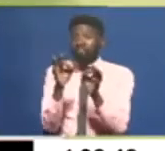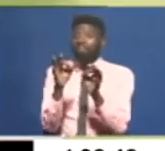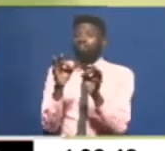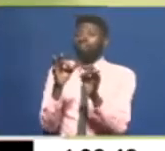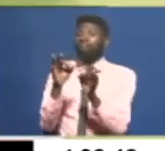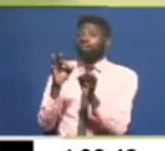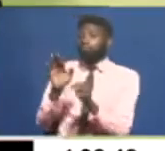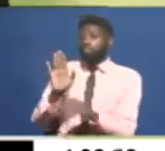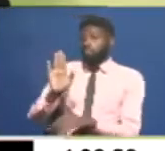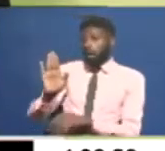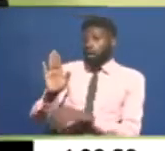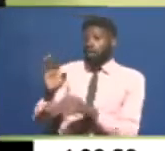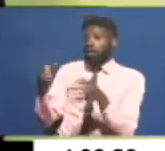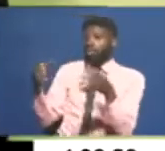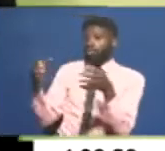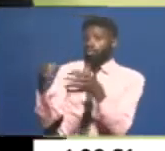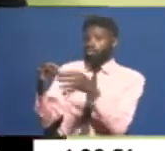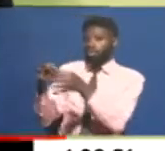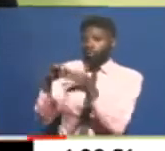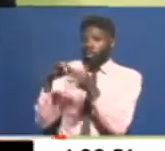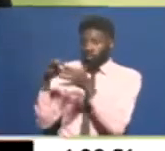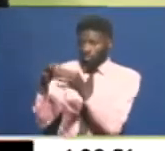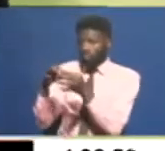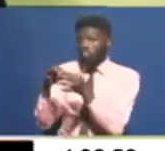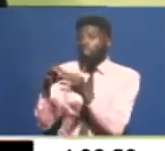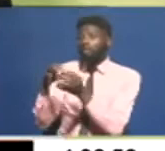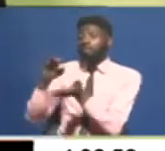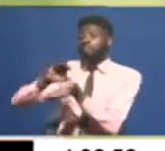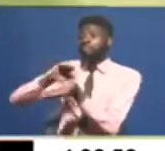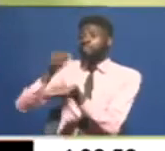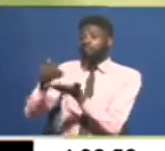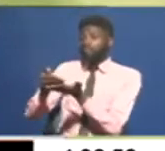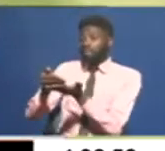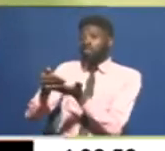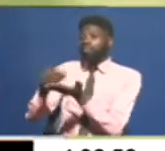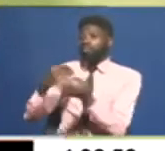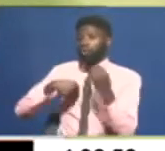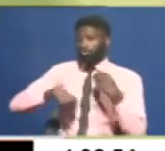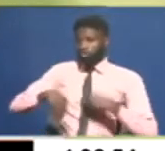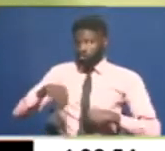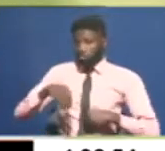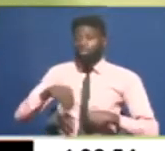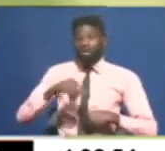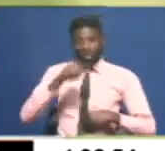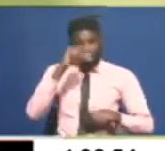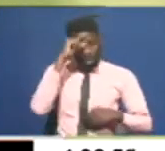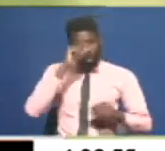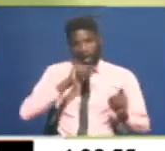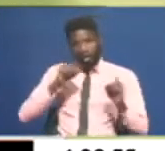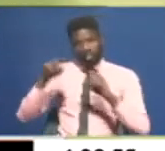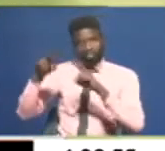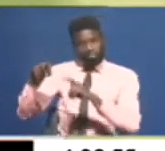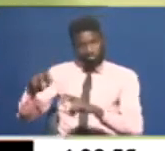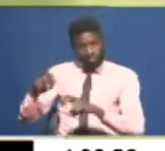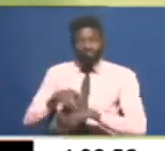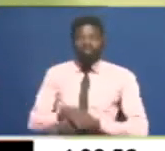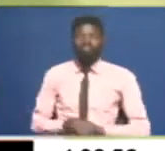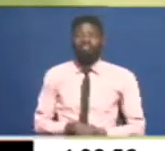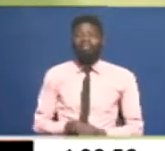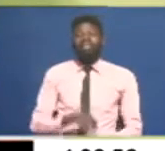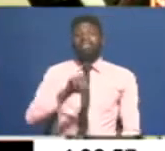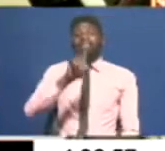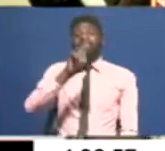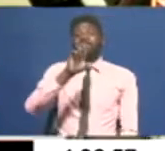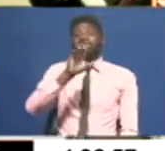cooperative, that part of the government will come in and deal with the needful. The DCI officers have been posted